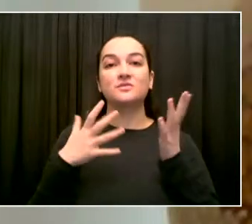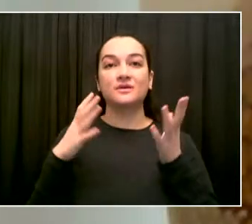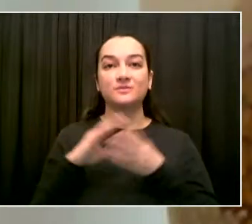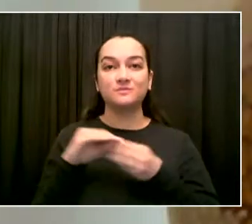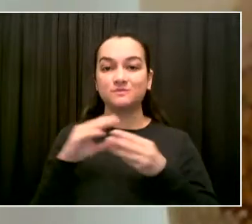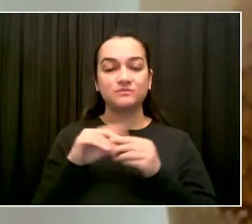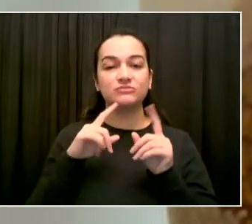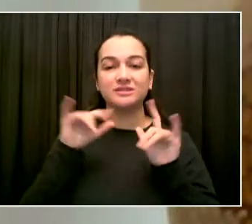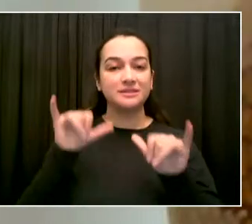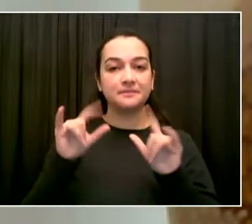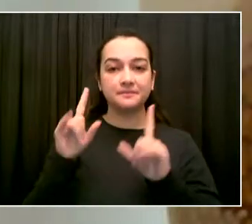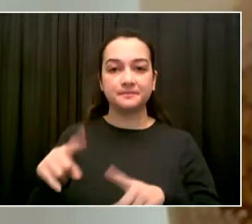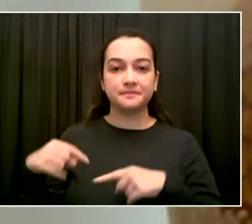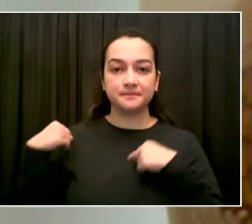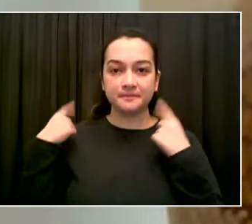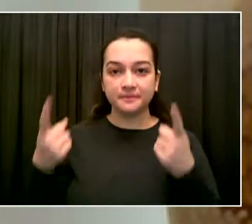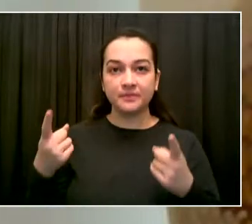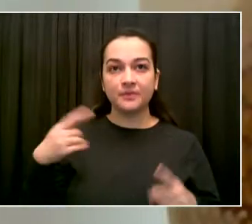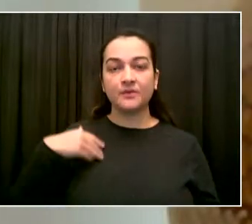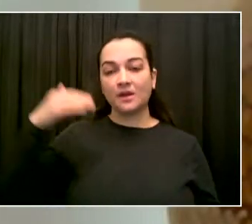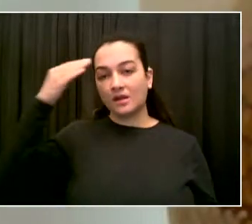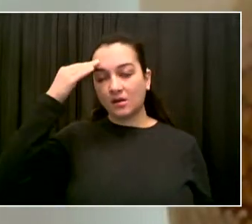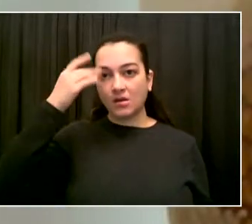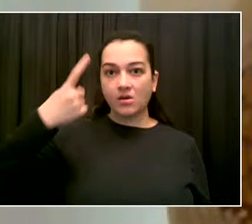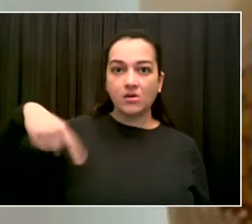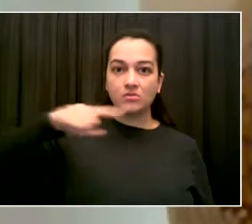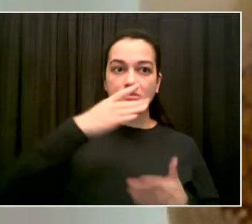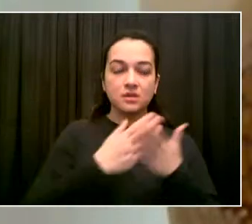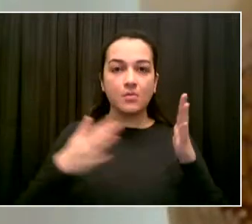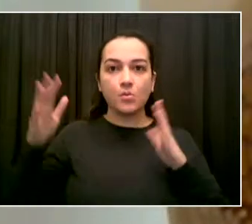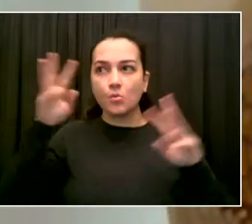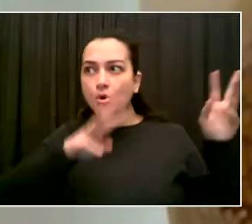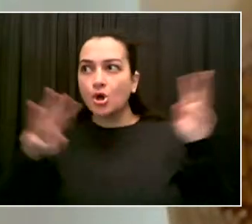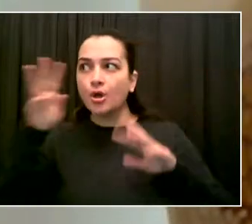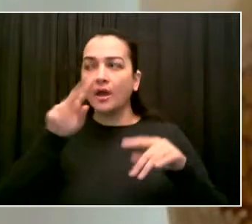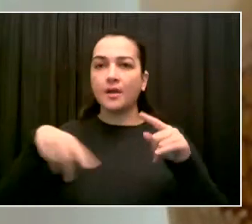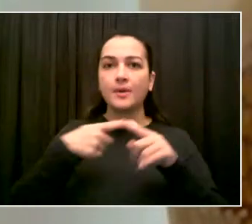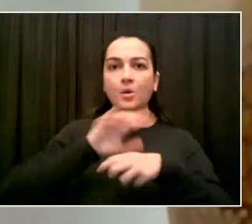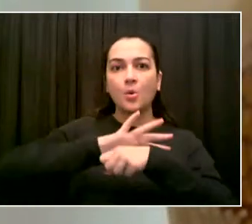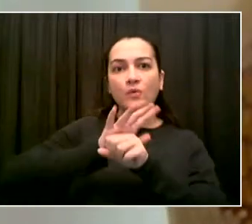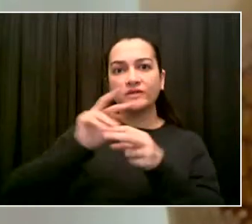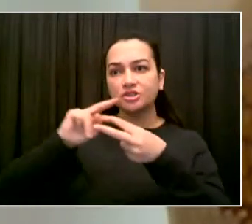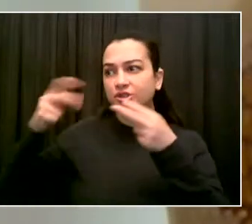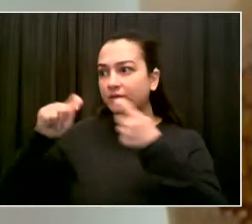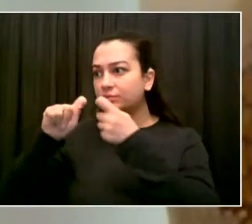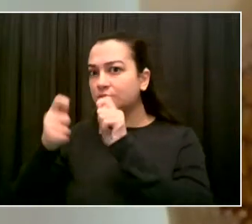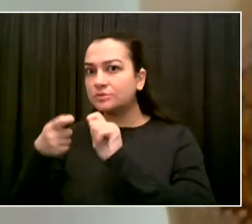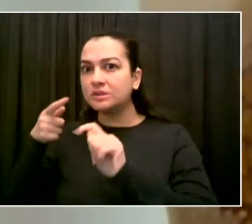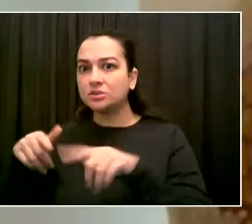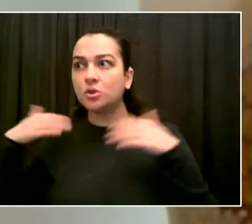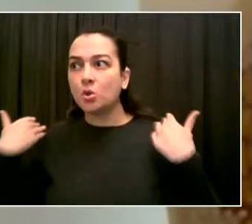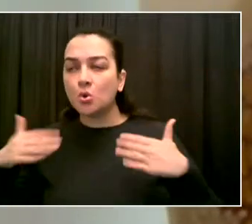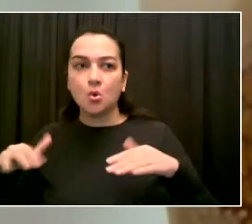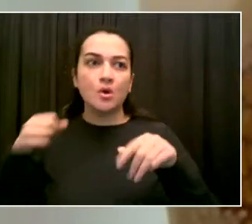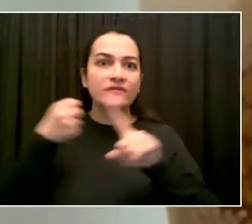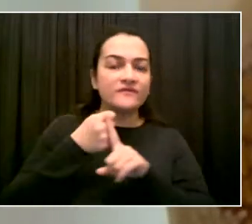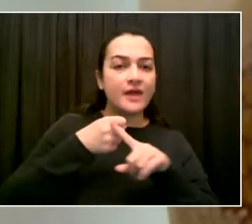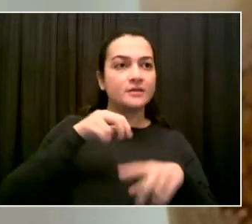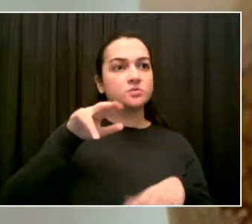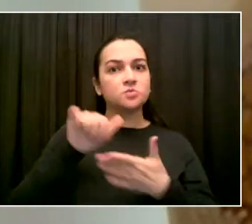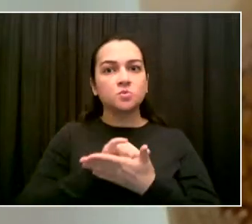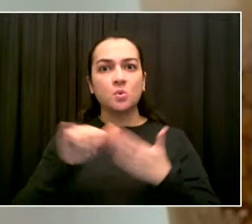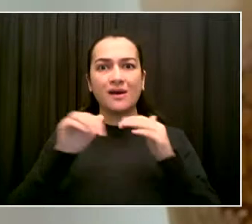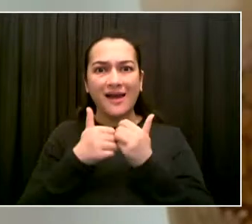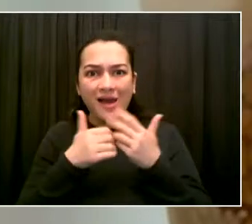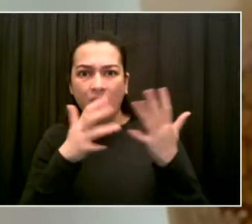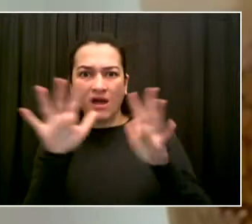the emergence of new variants, and how they can impact our city. From everything we have done so far involved in